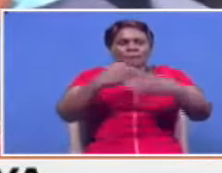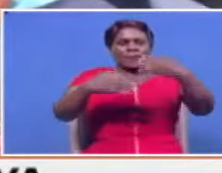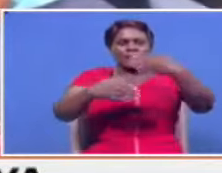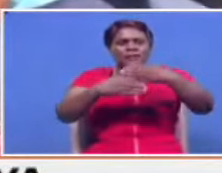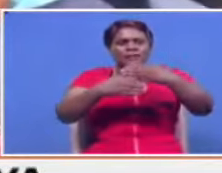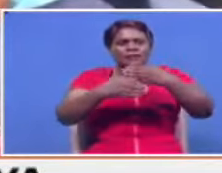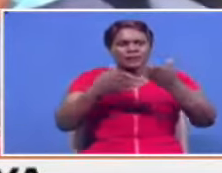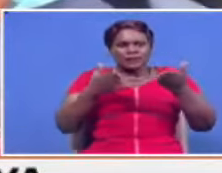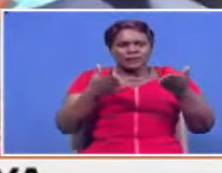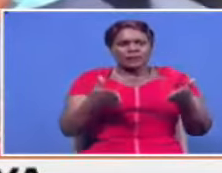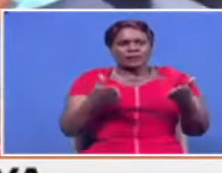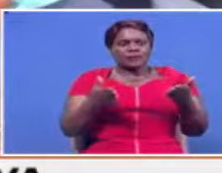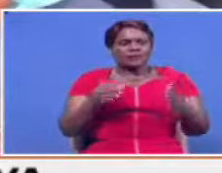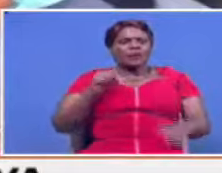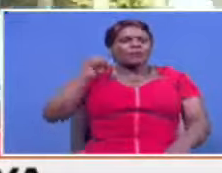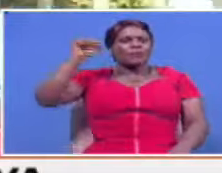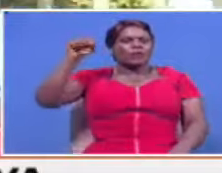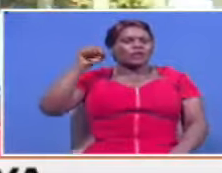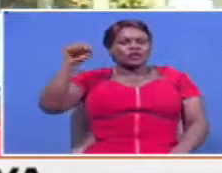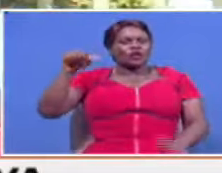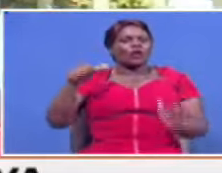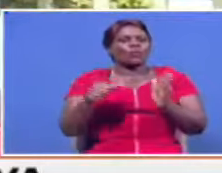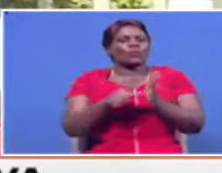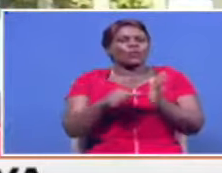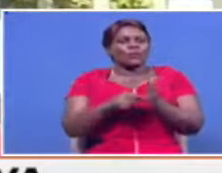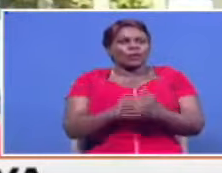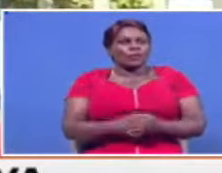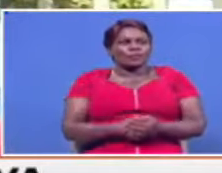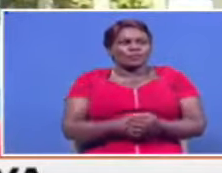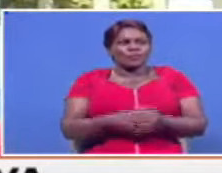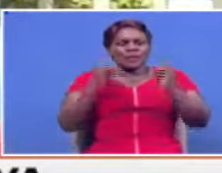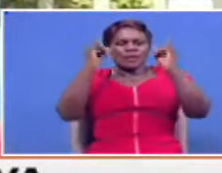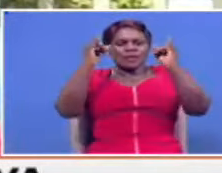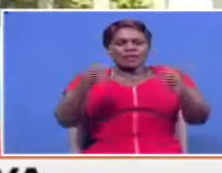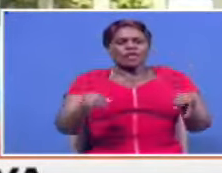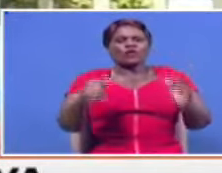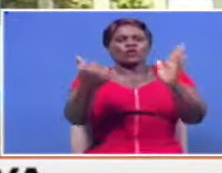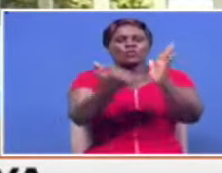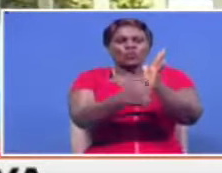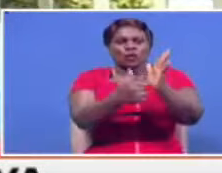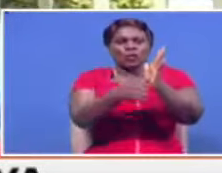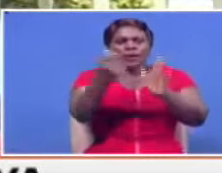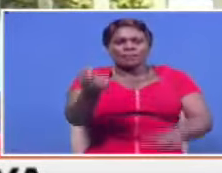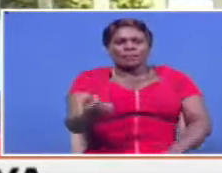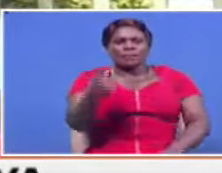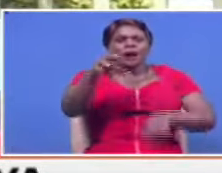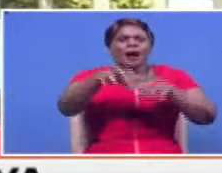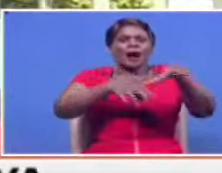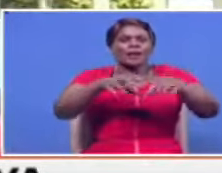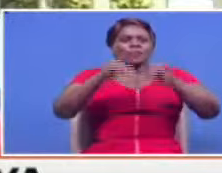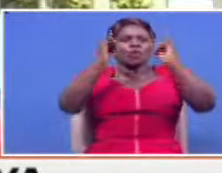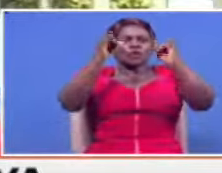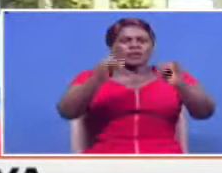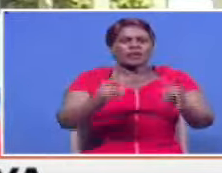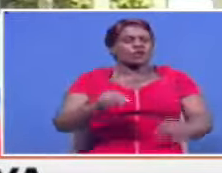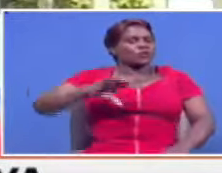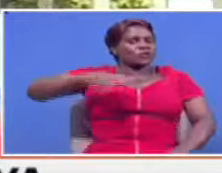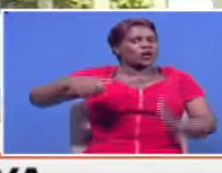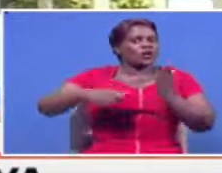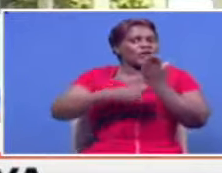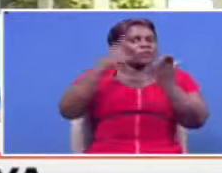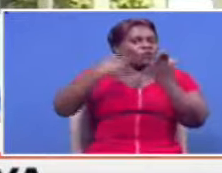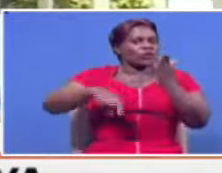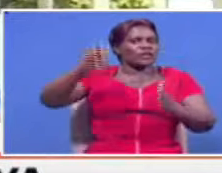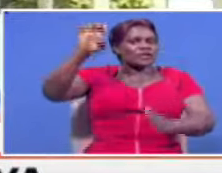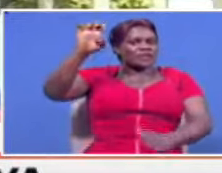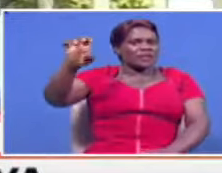So this is all a political witch hunt. There is a new crop, there's a new animal in the town called